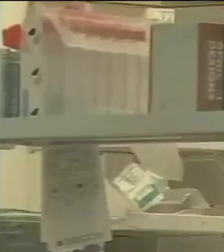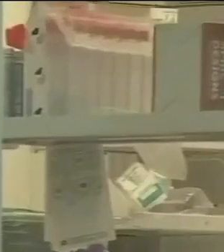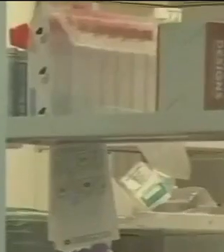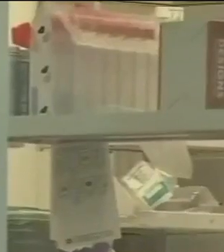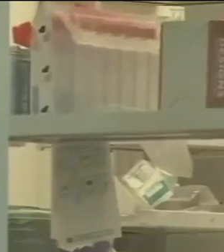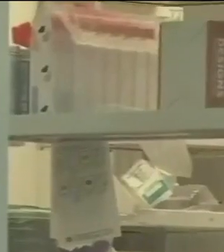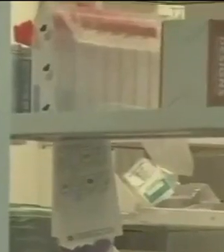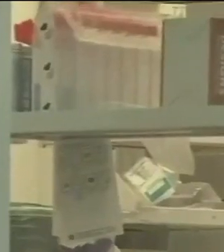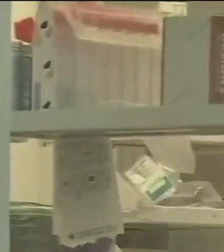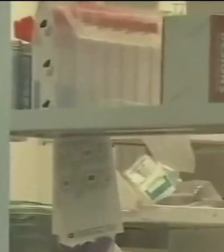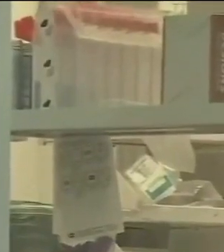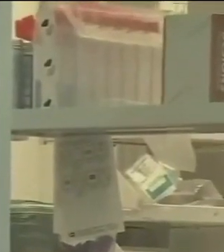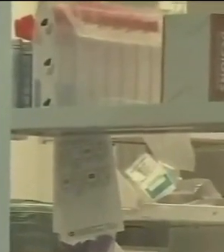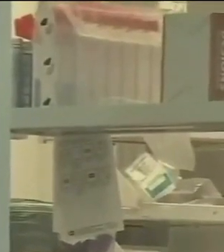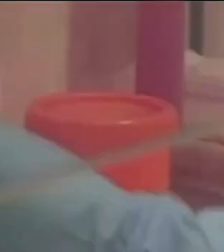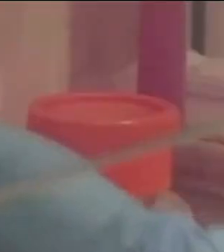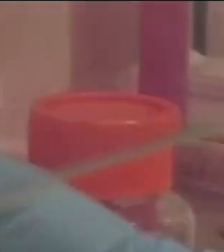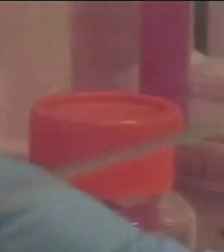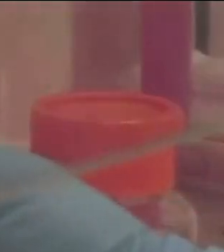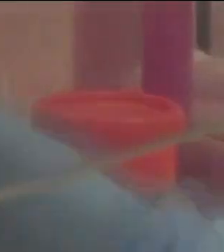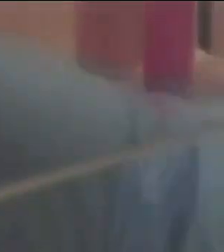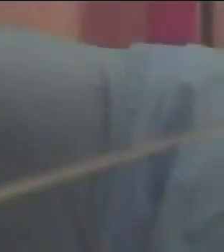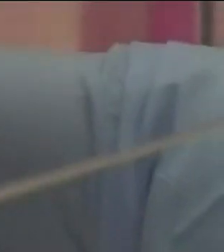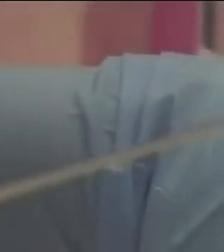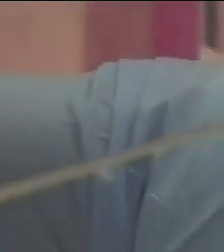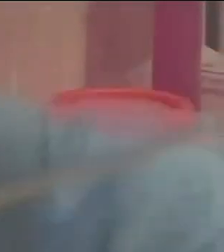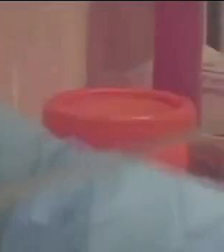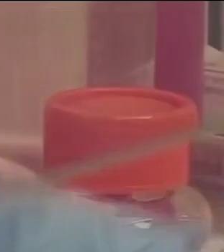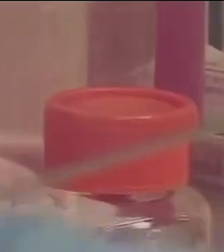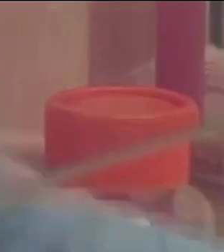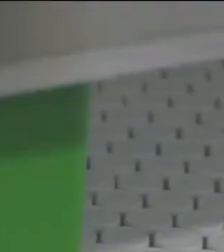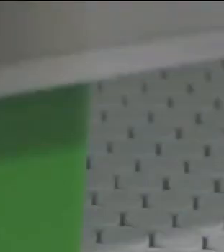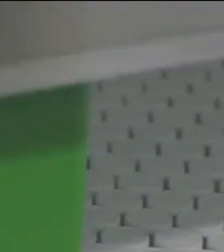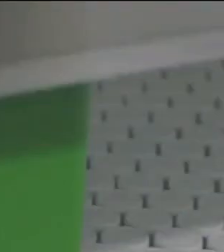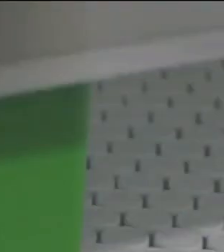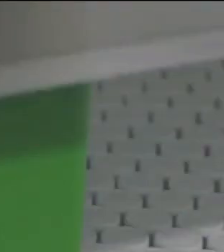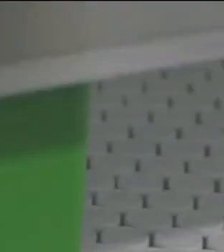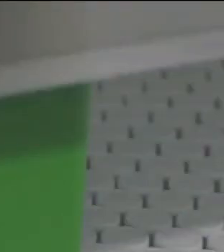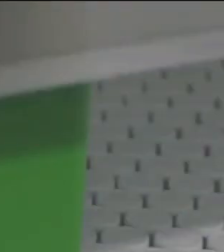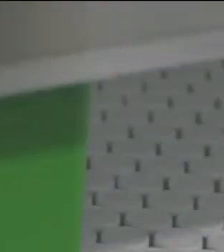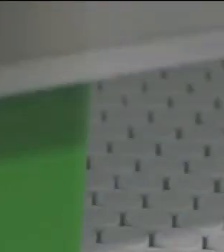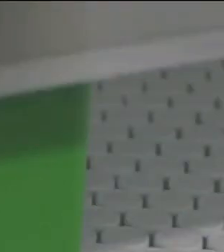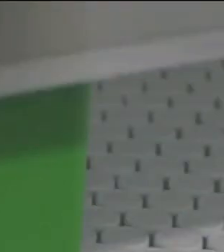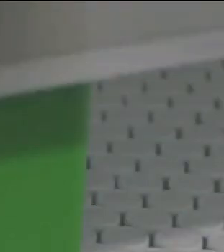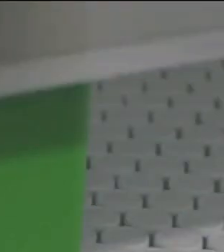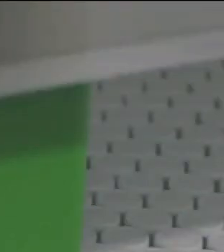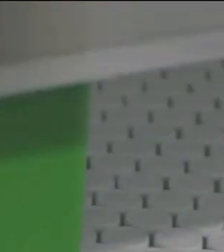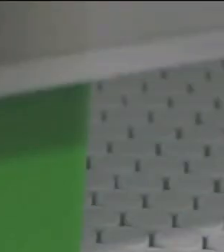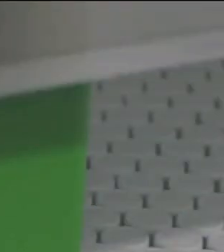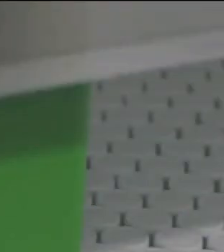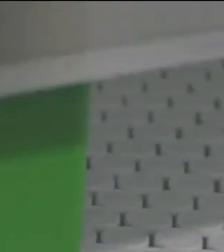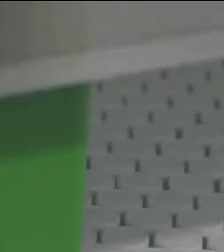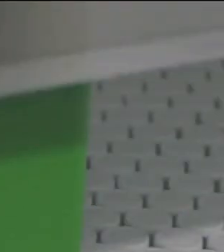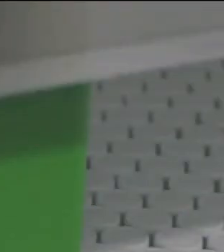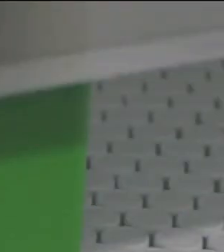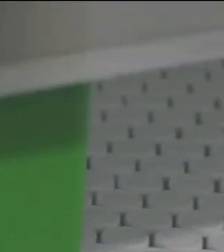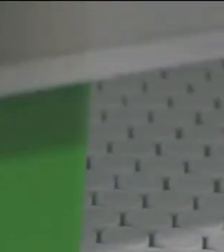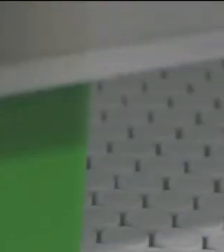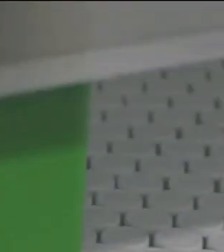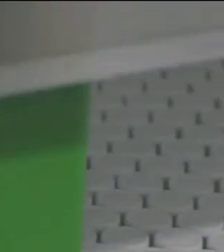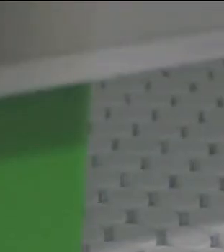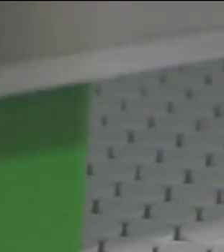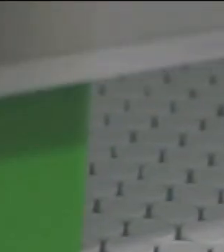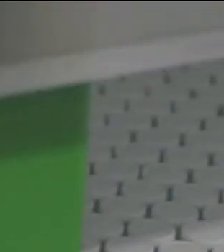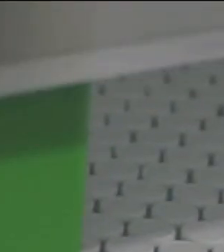vaccinators. Pfizer says nationwide it could have 30 to 40 million doses of the vaccine by the end of the year. So the state will work on